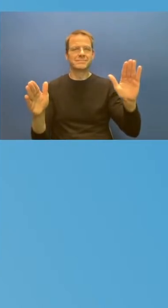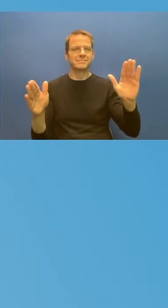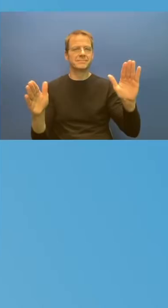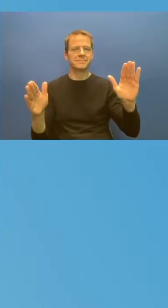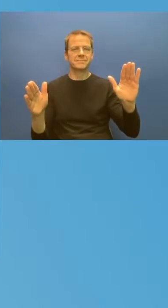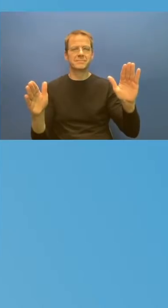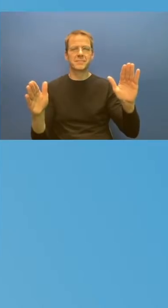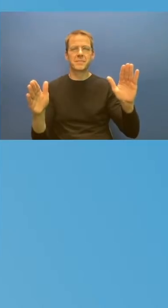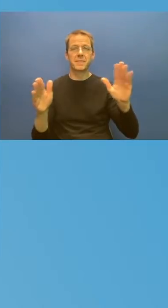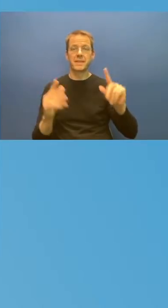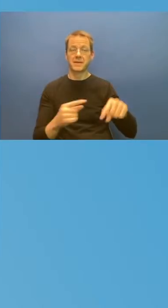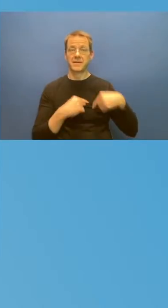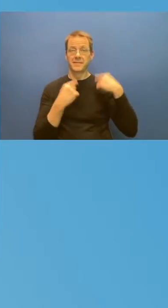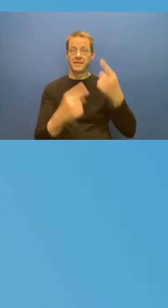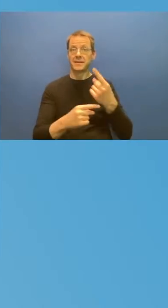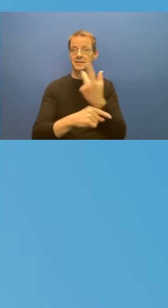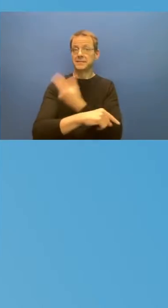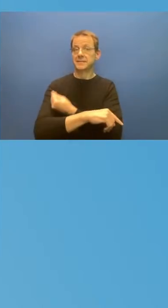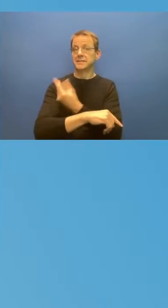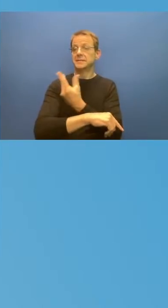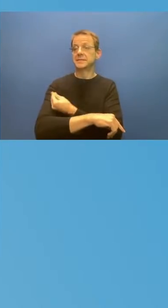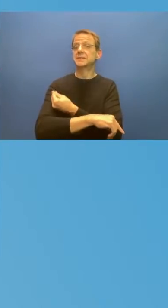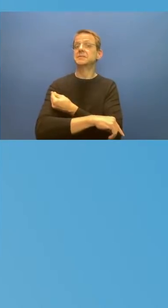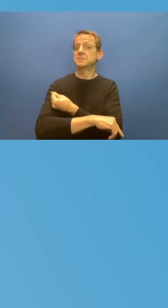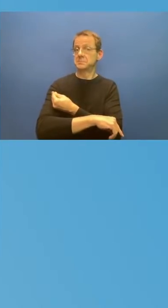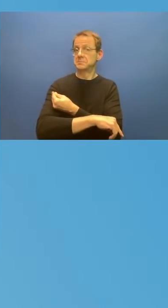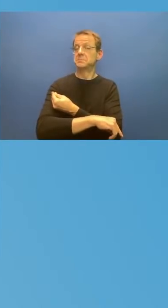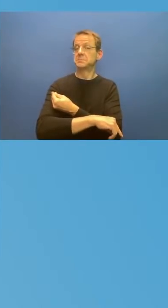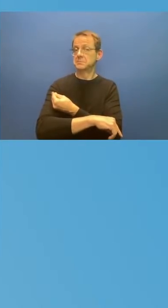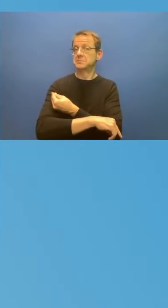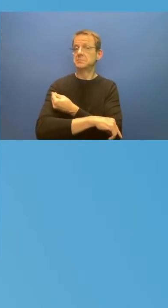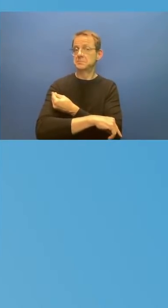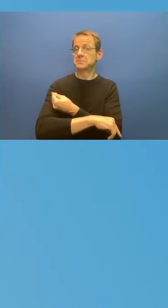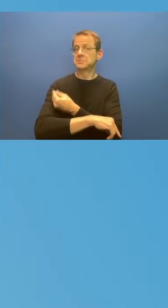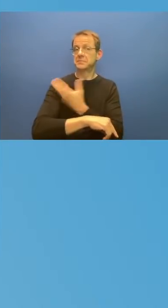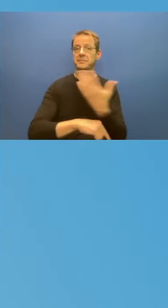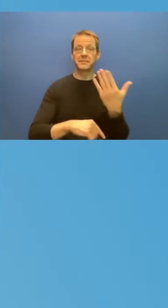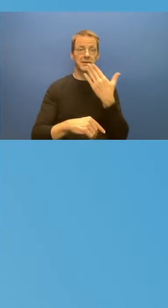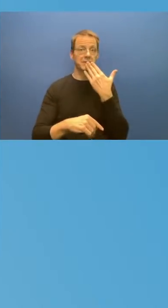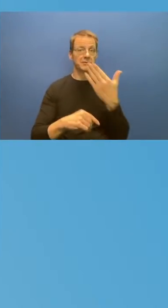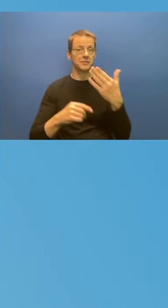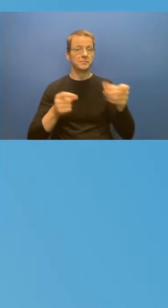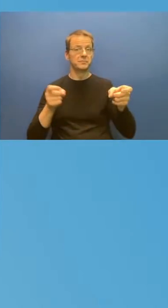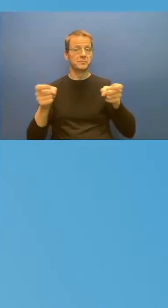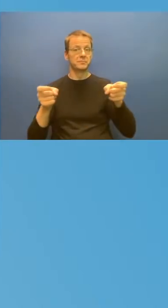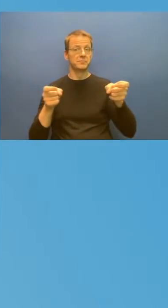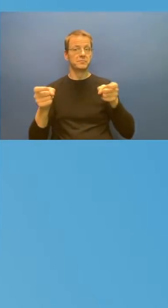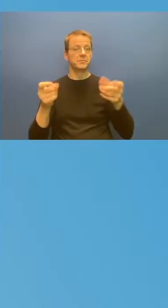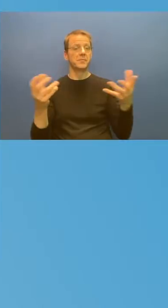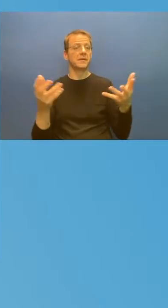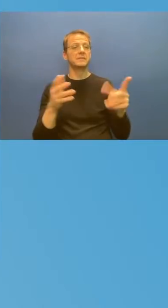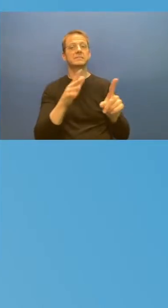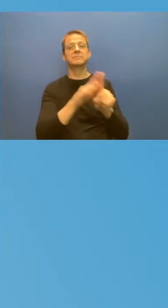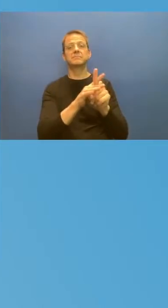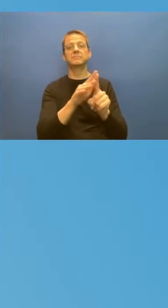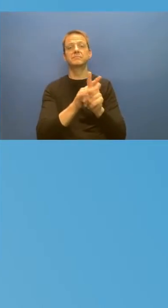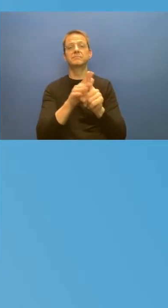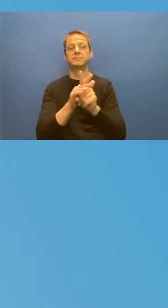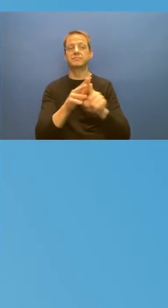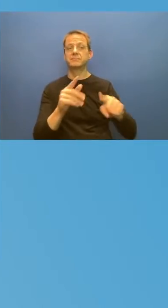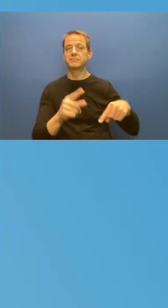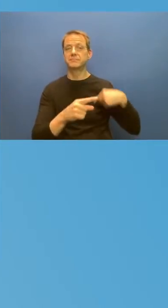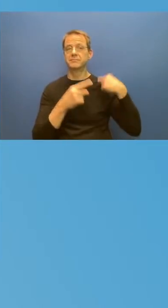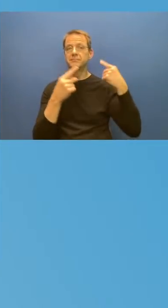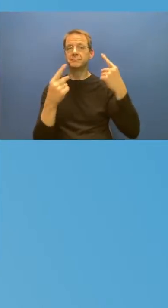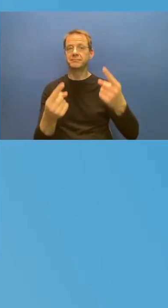would be surprising to see Omicron emerge and completely subvert the vaccines. That is not going to happen. There may be